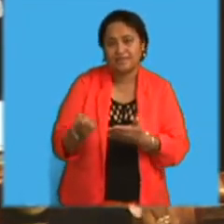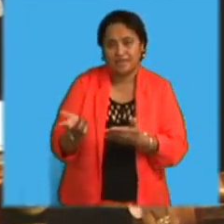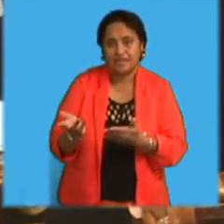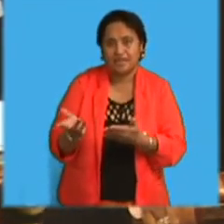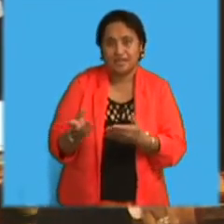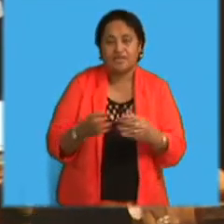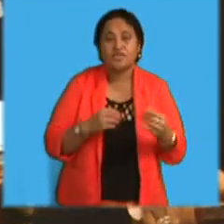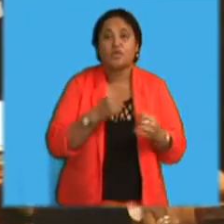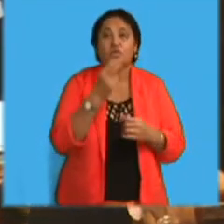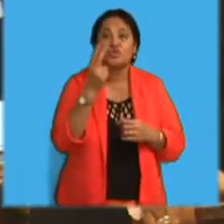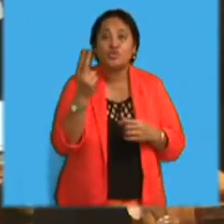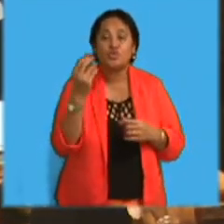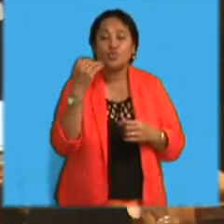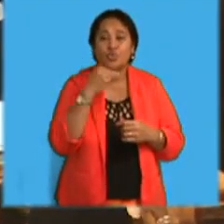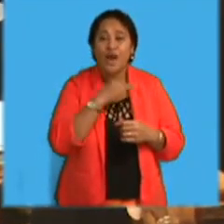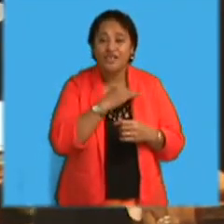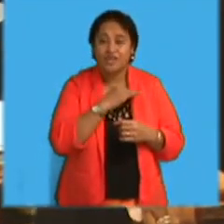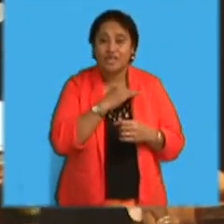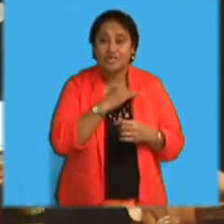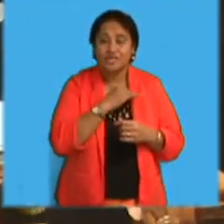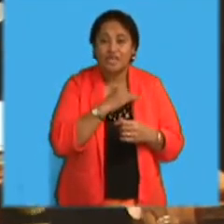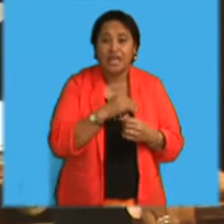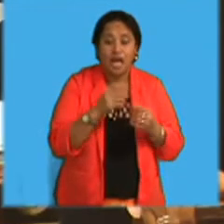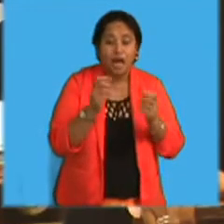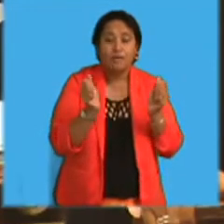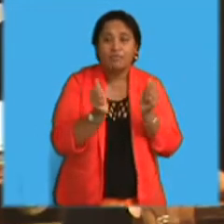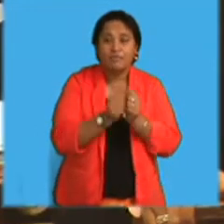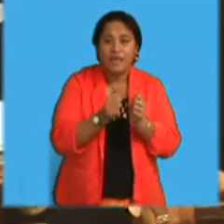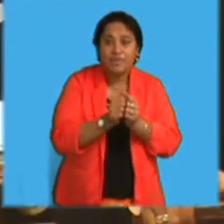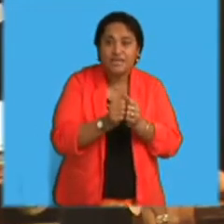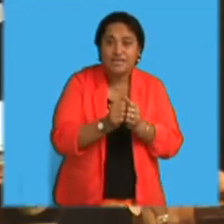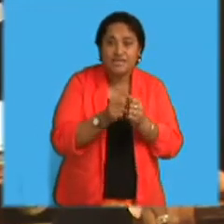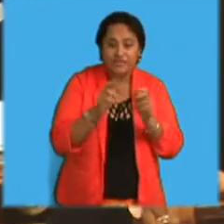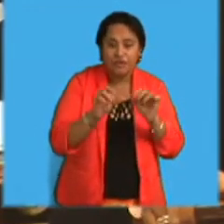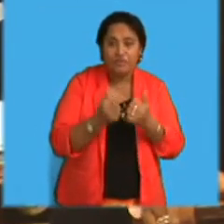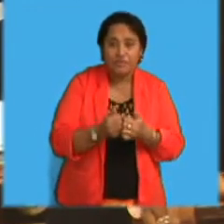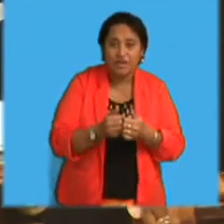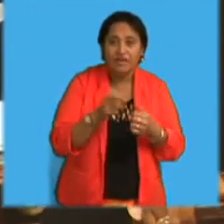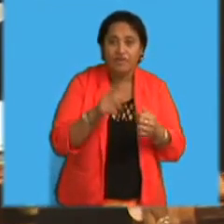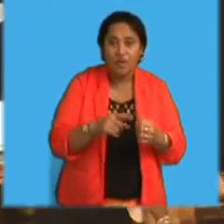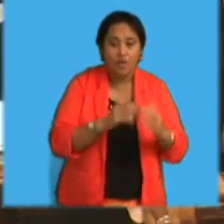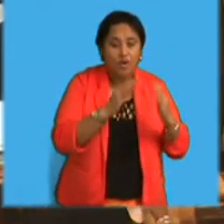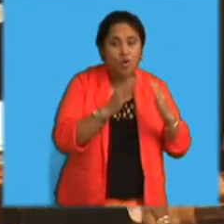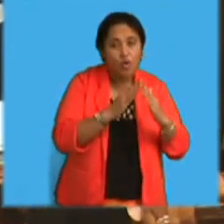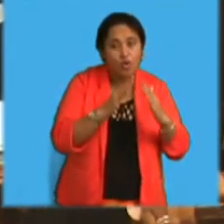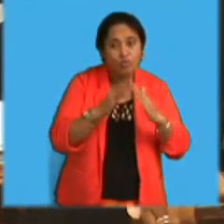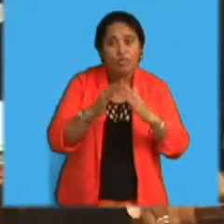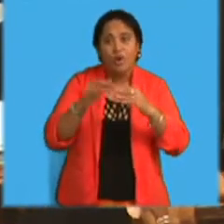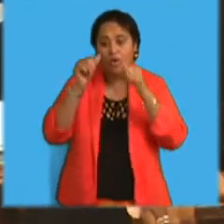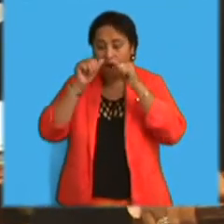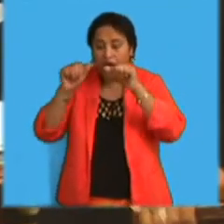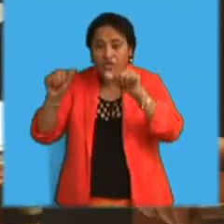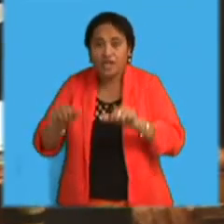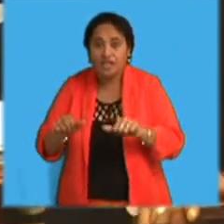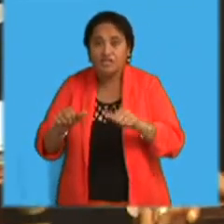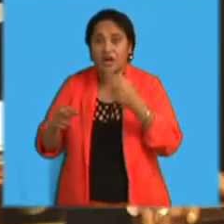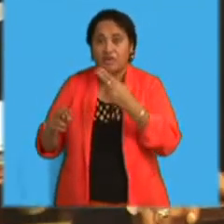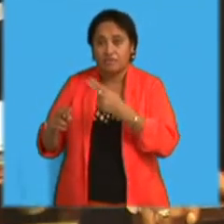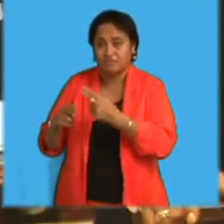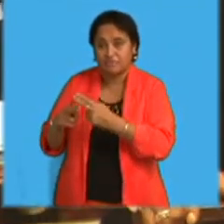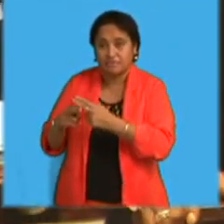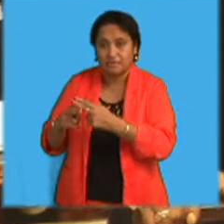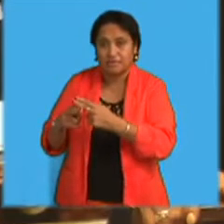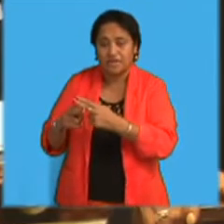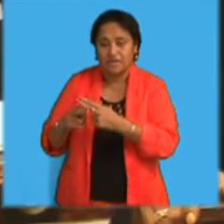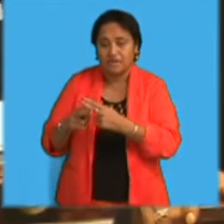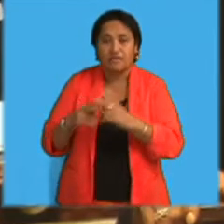lease documents to individuals for residential, agricultural or commercial purposes, Madam Speaker. Through this process,